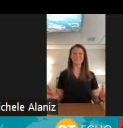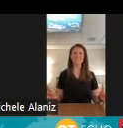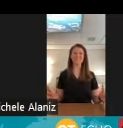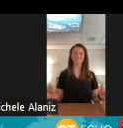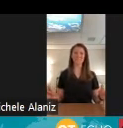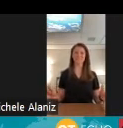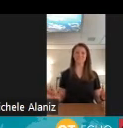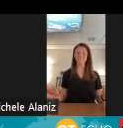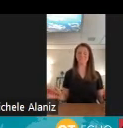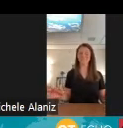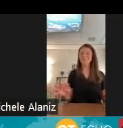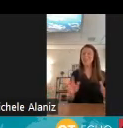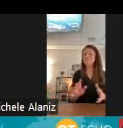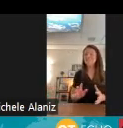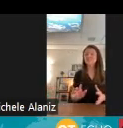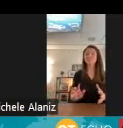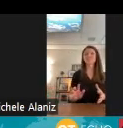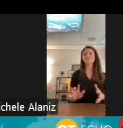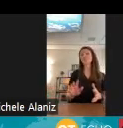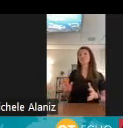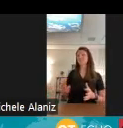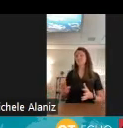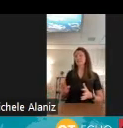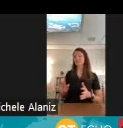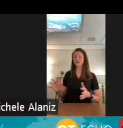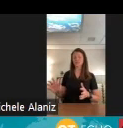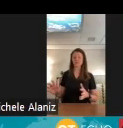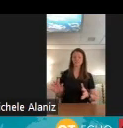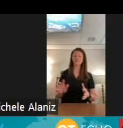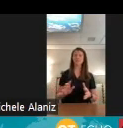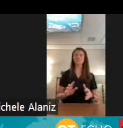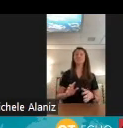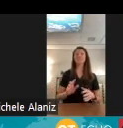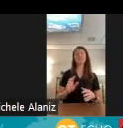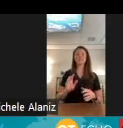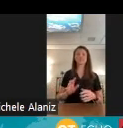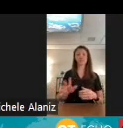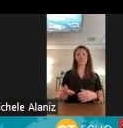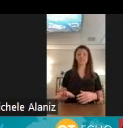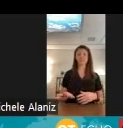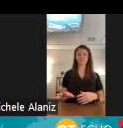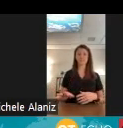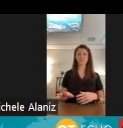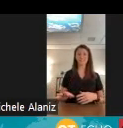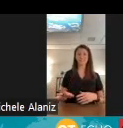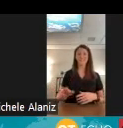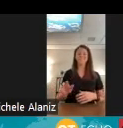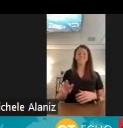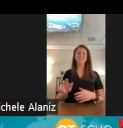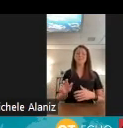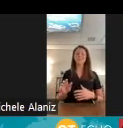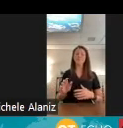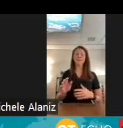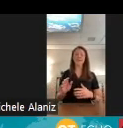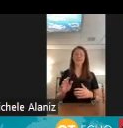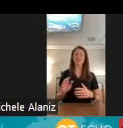get released when we exercise. And those neurochemicals have different functions. Some of them enhance our concentration.